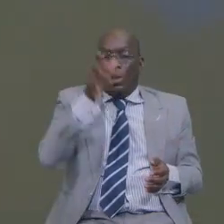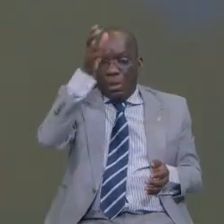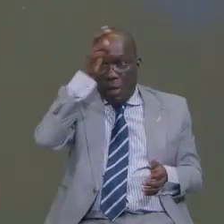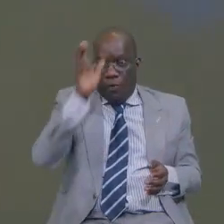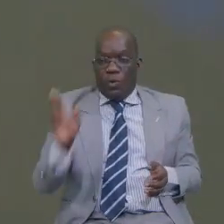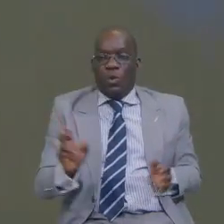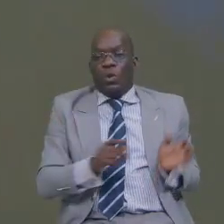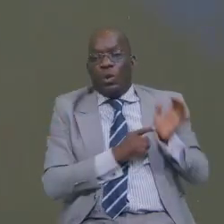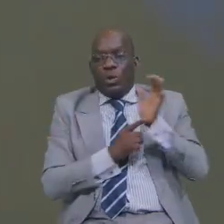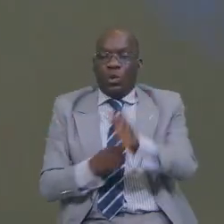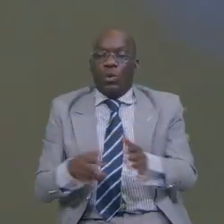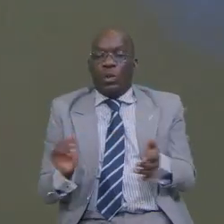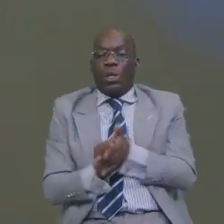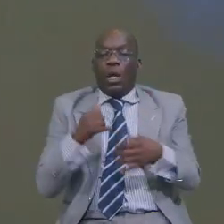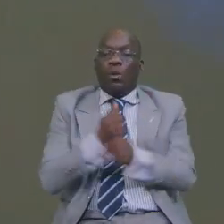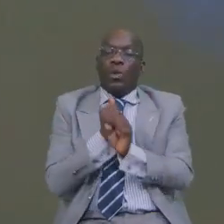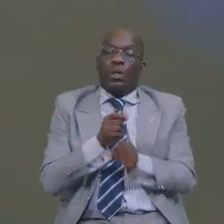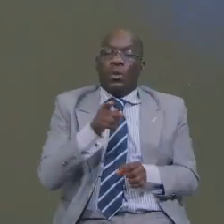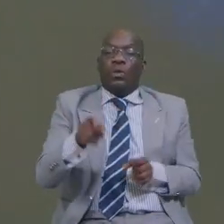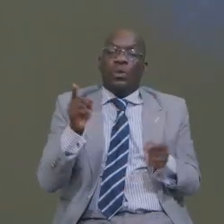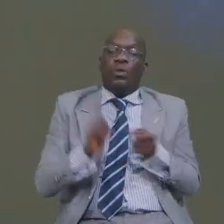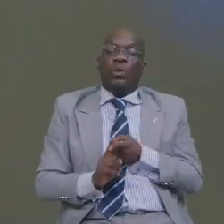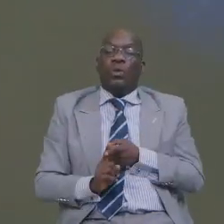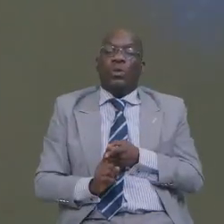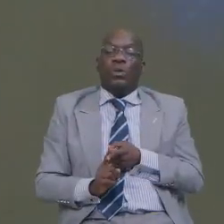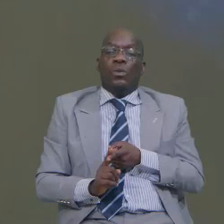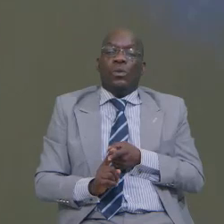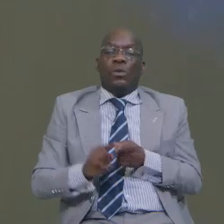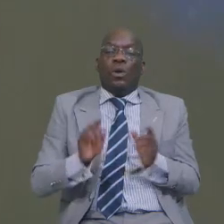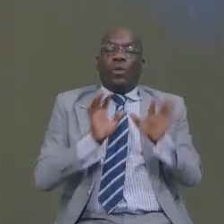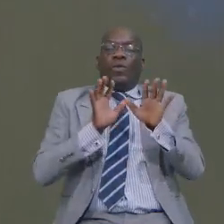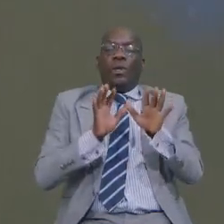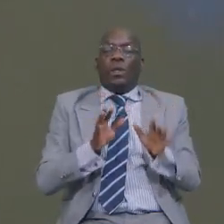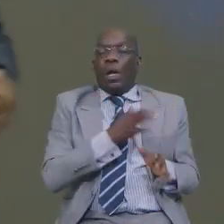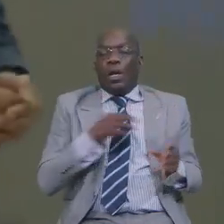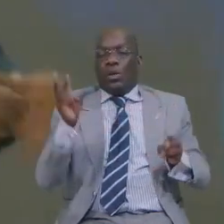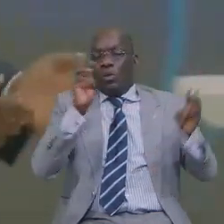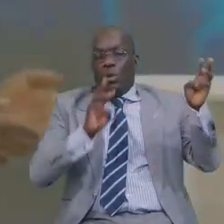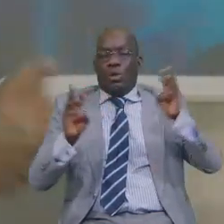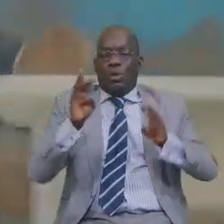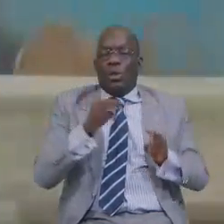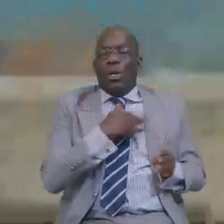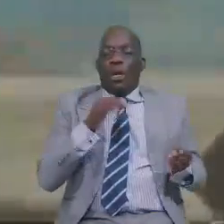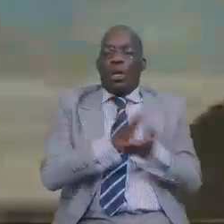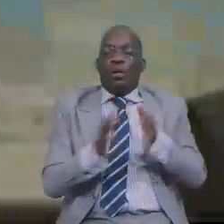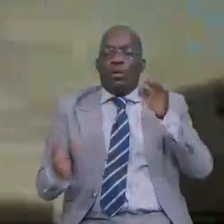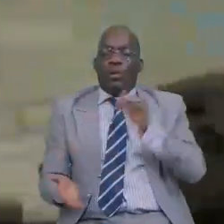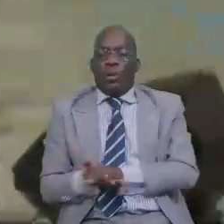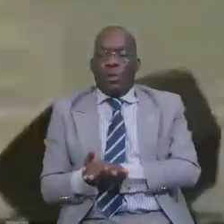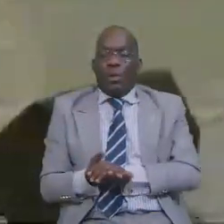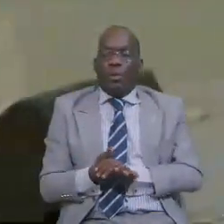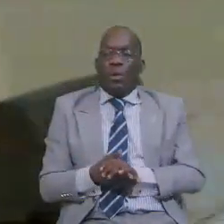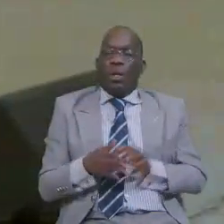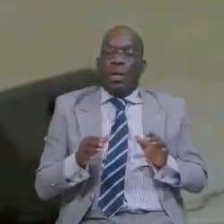that eventually makes you to fret and worry, and you become anxious and you